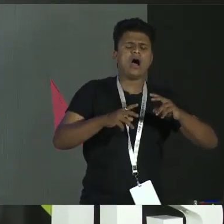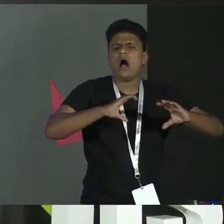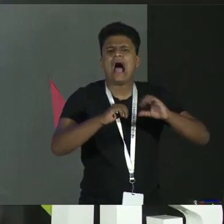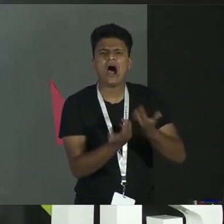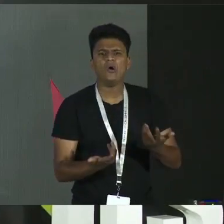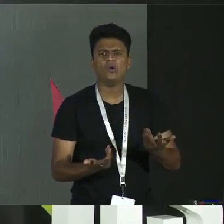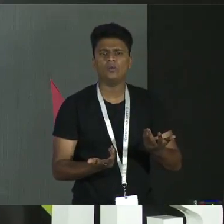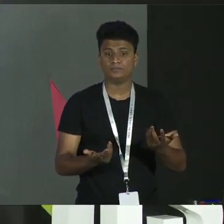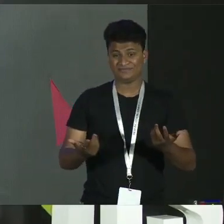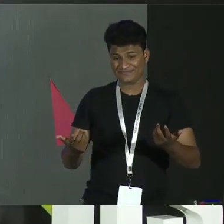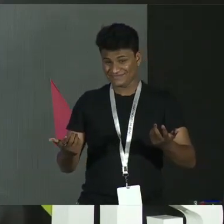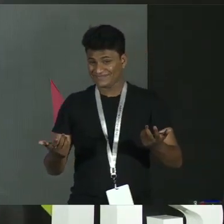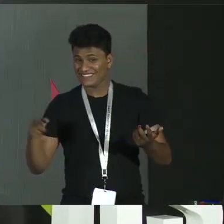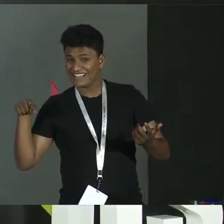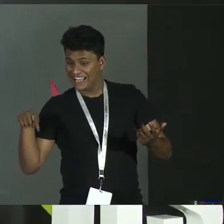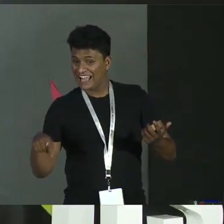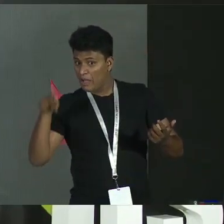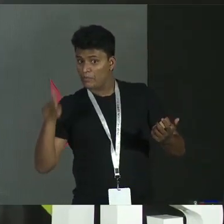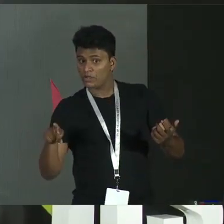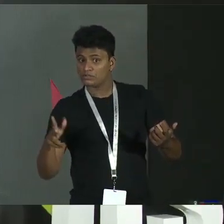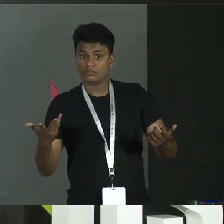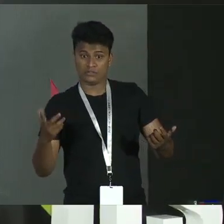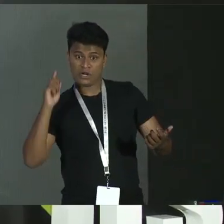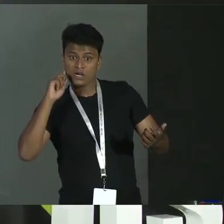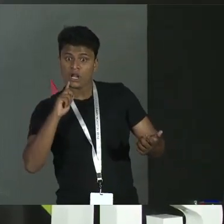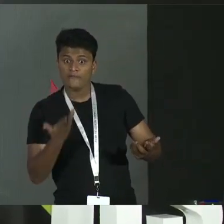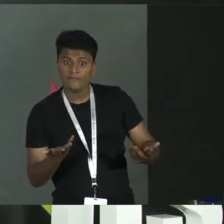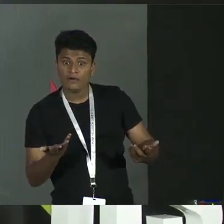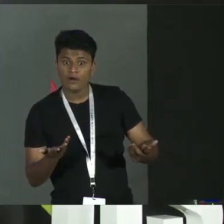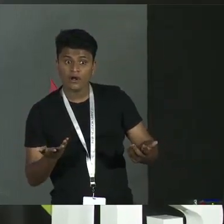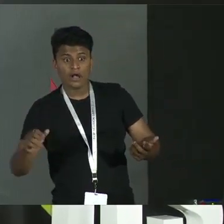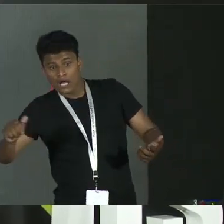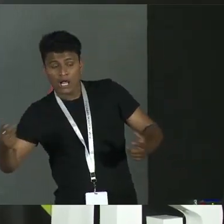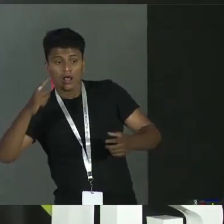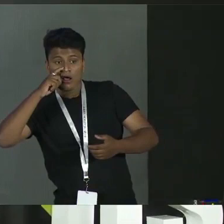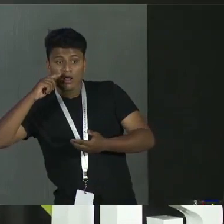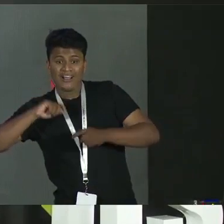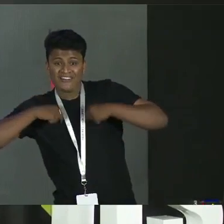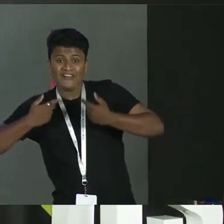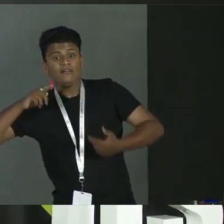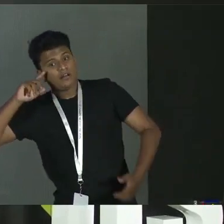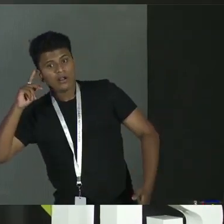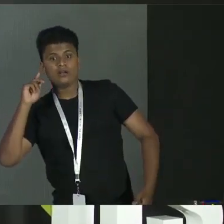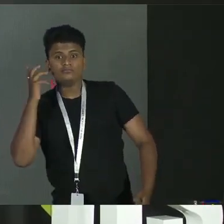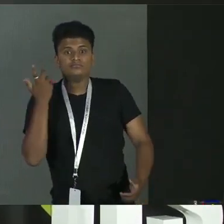He's deaf and his wife is deaf, and telephones weren't really a feasible solution.